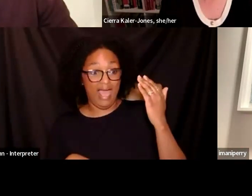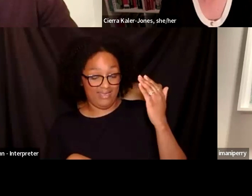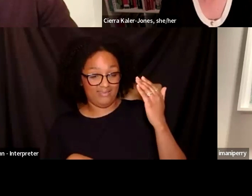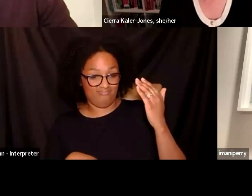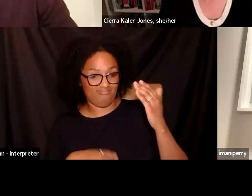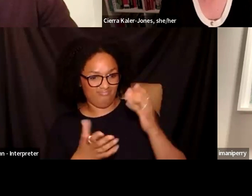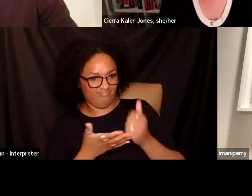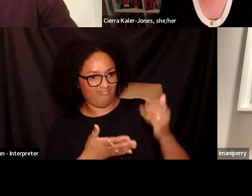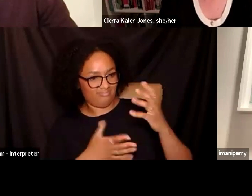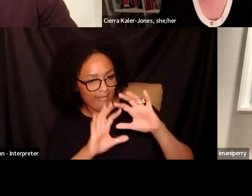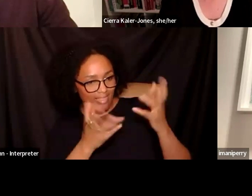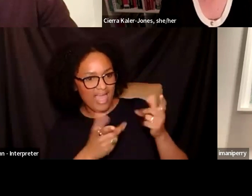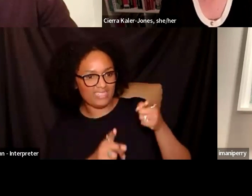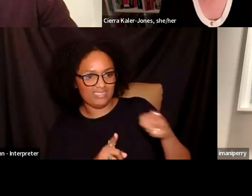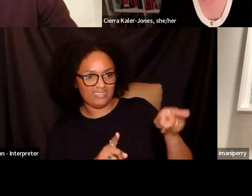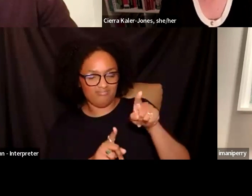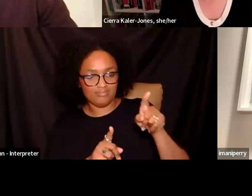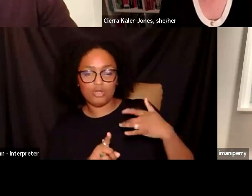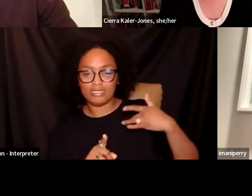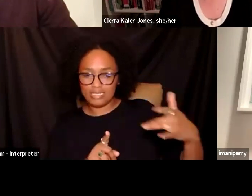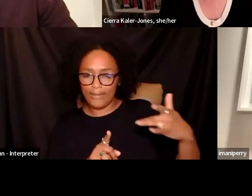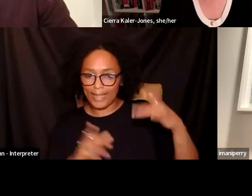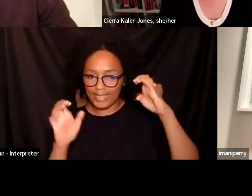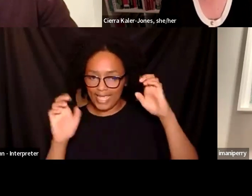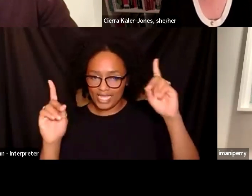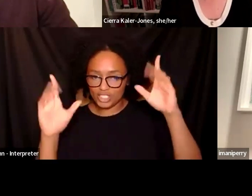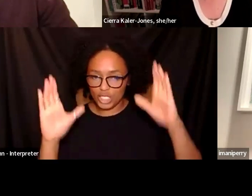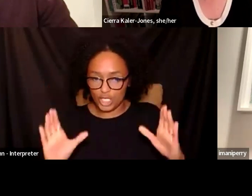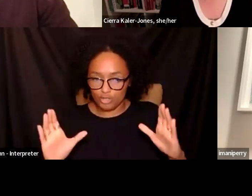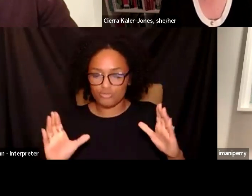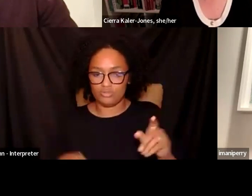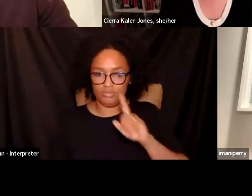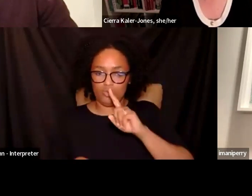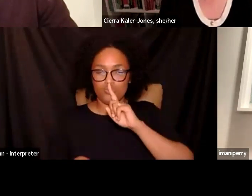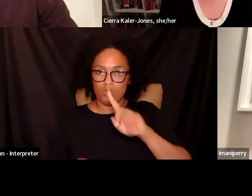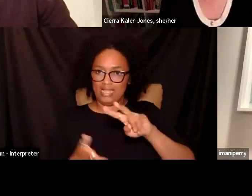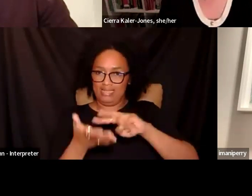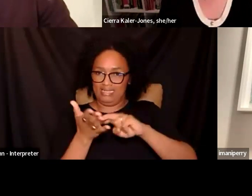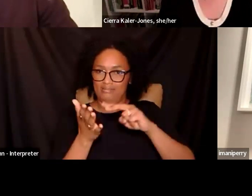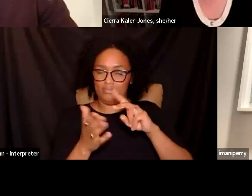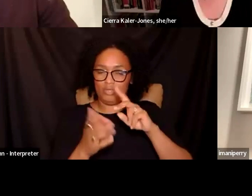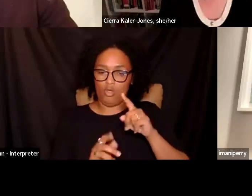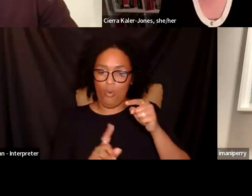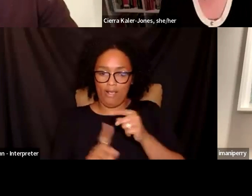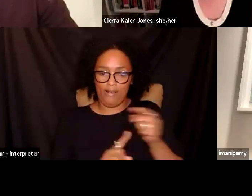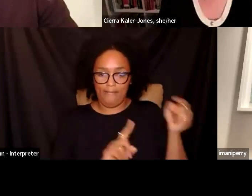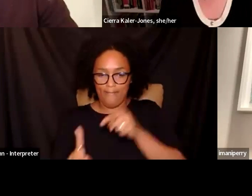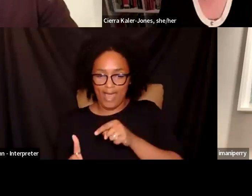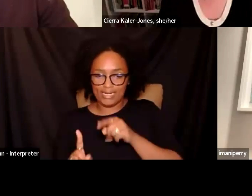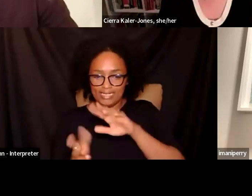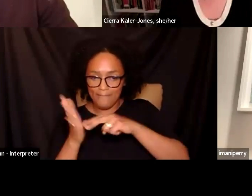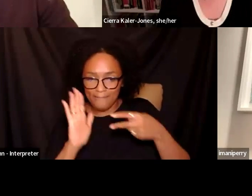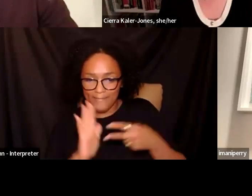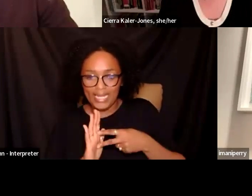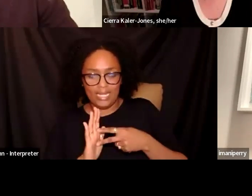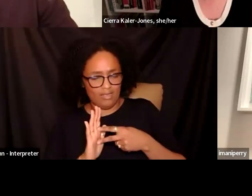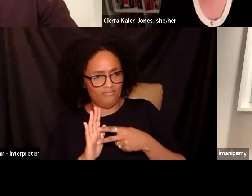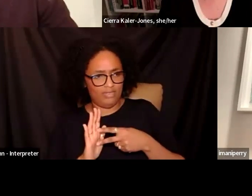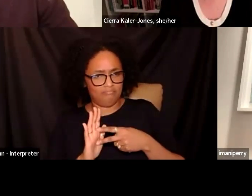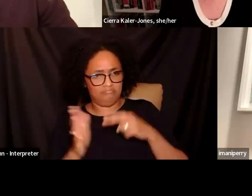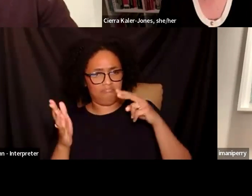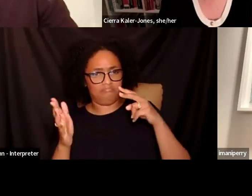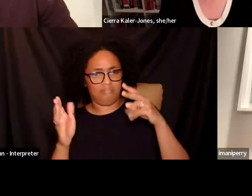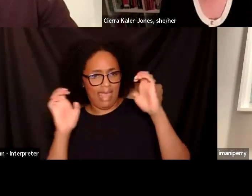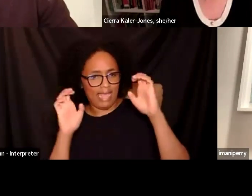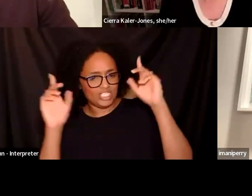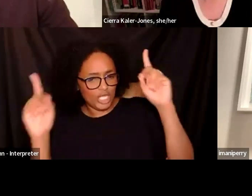So there's a sense in which the idea of what it means to be educated is deeply connected to becoming